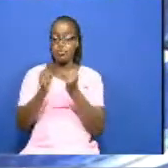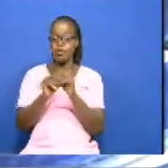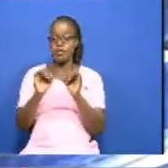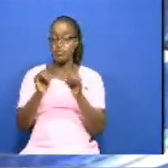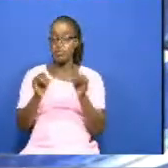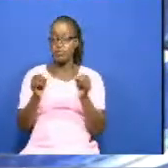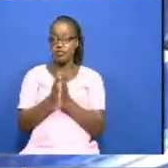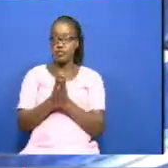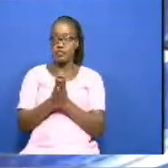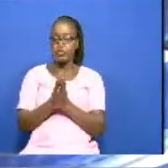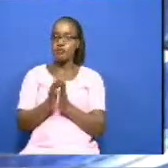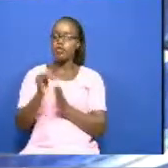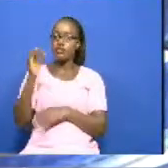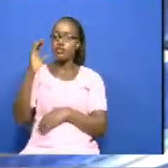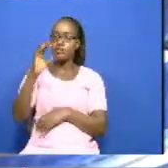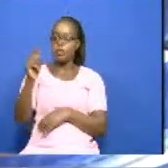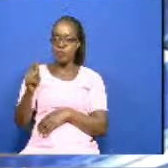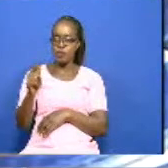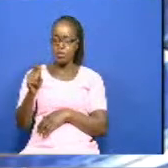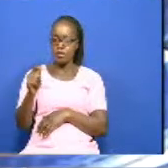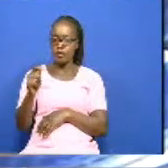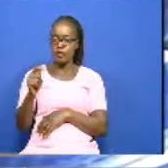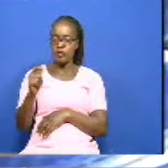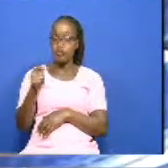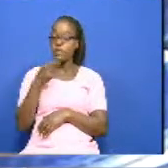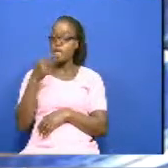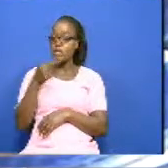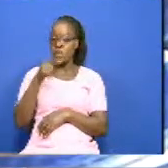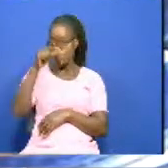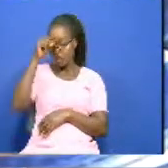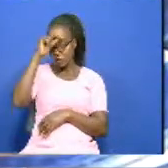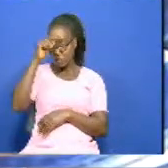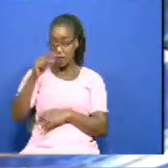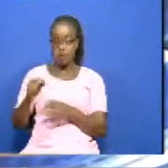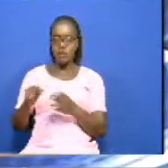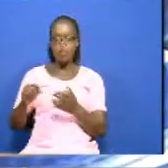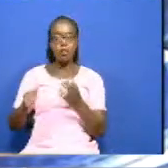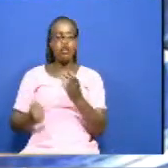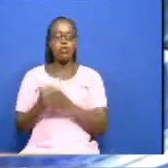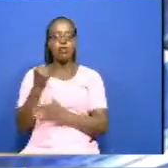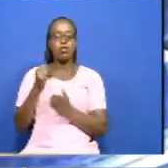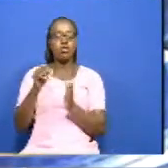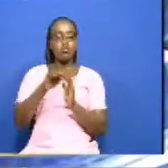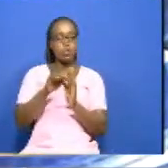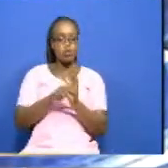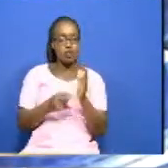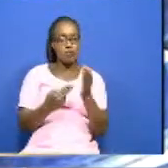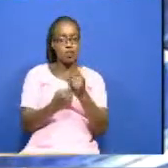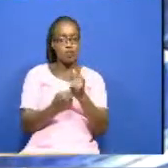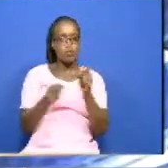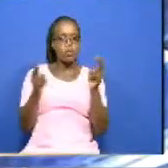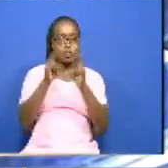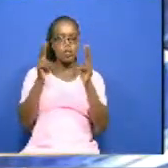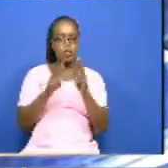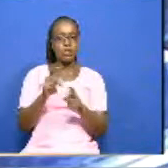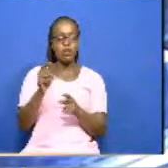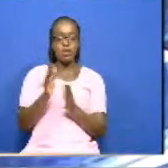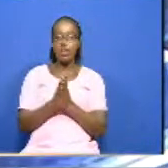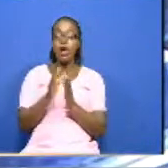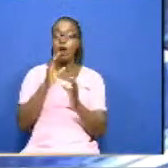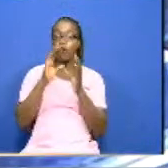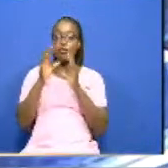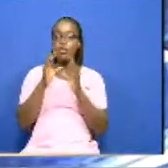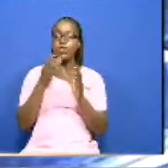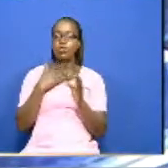and Communication Cabinet Secretary Joe Musheru said the government has initiated a program in partnership with the International Telecommunication